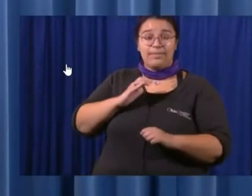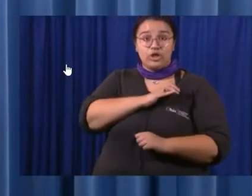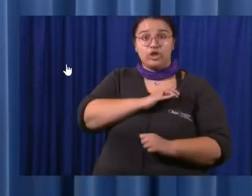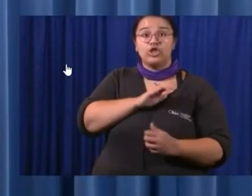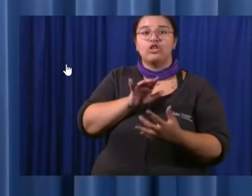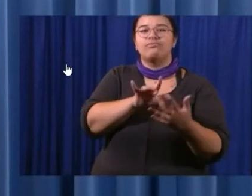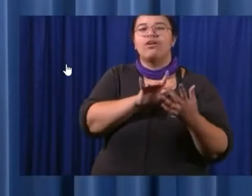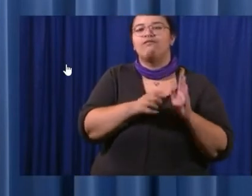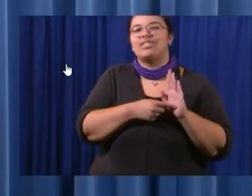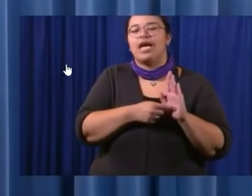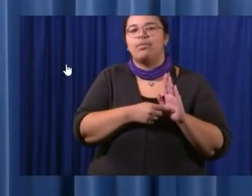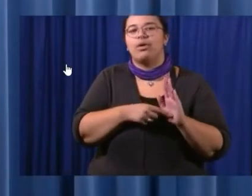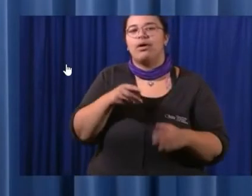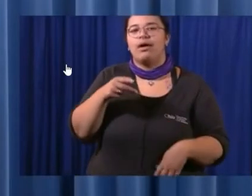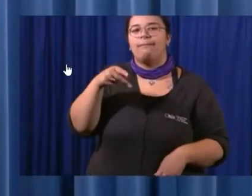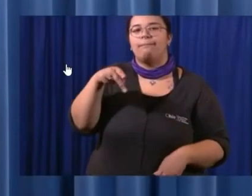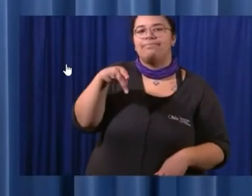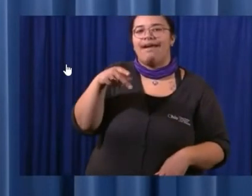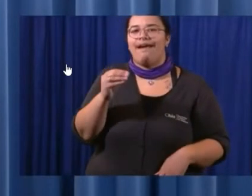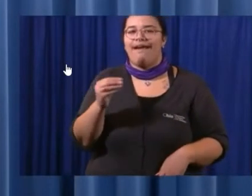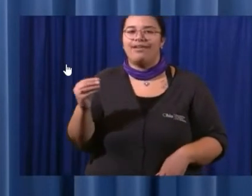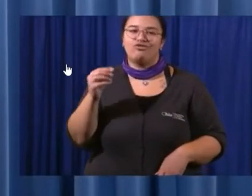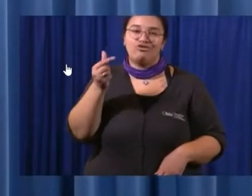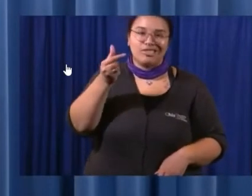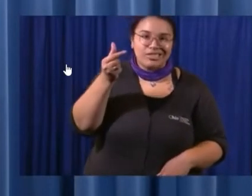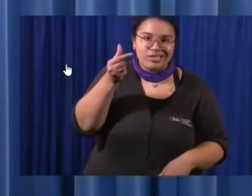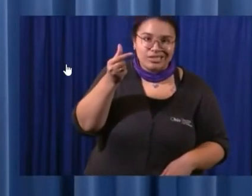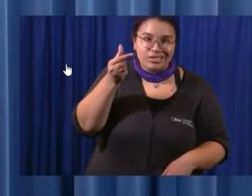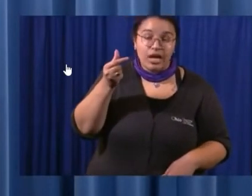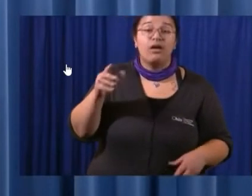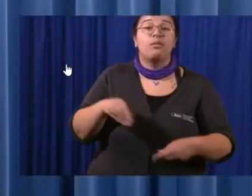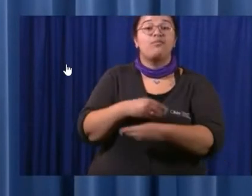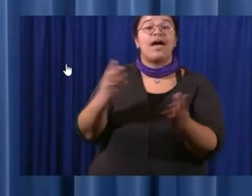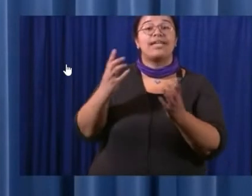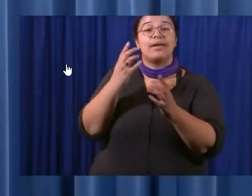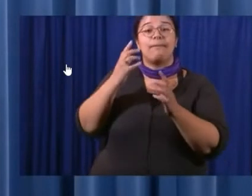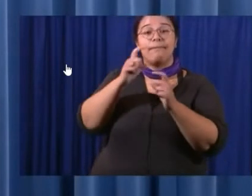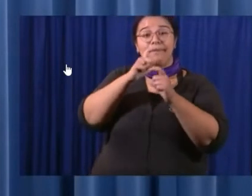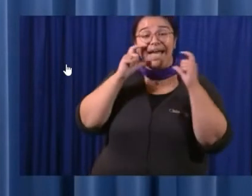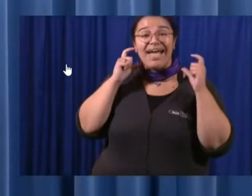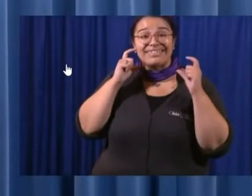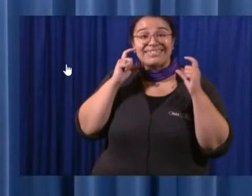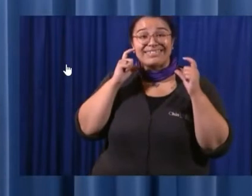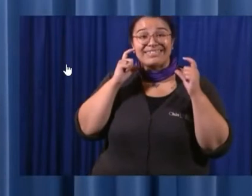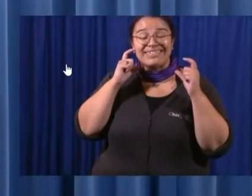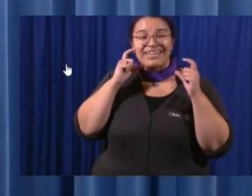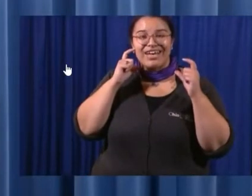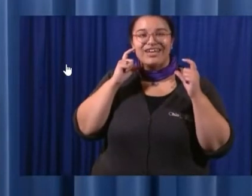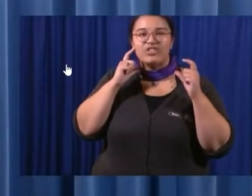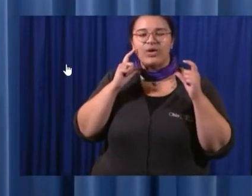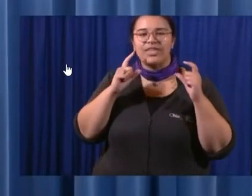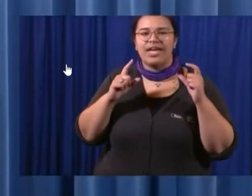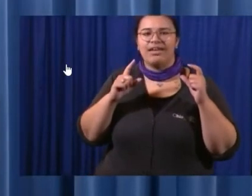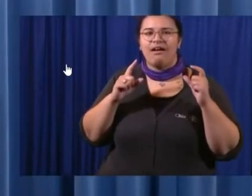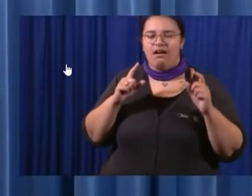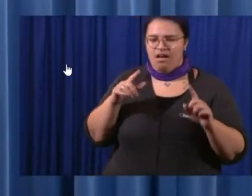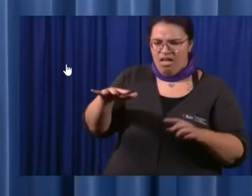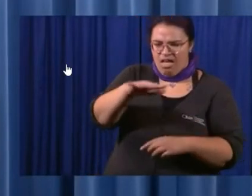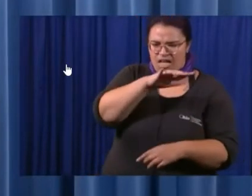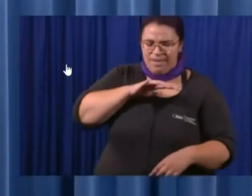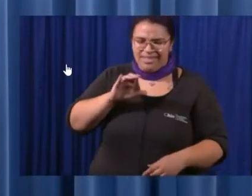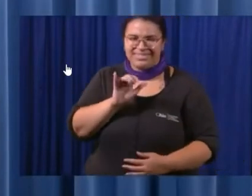Gamble supplying masks to have a kind of a grassroots effort in